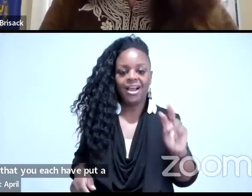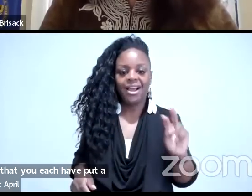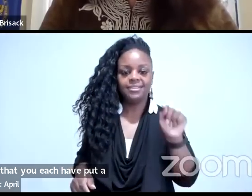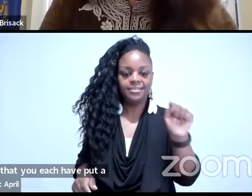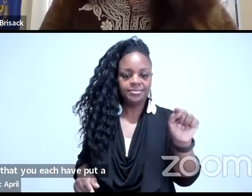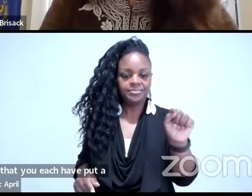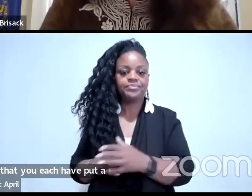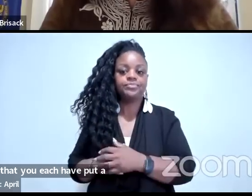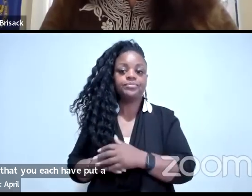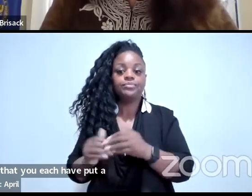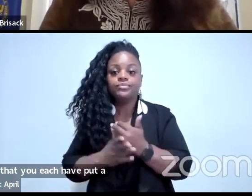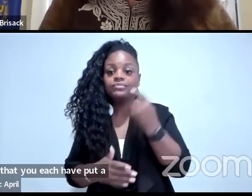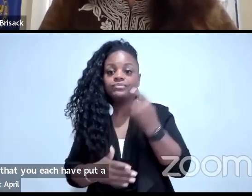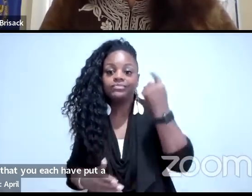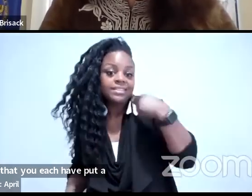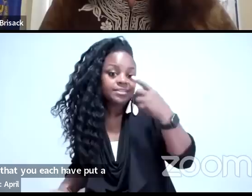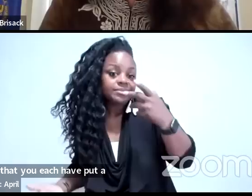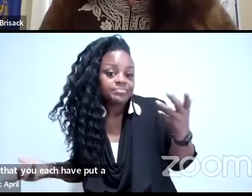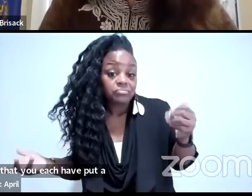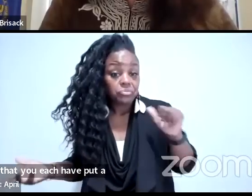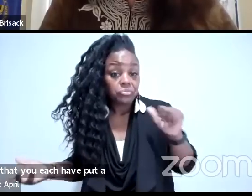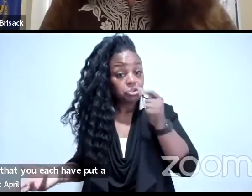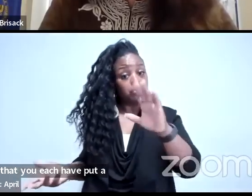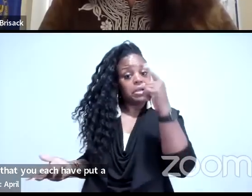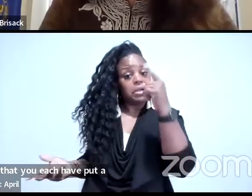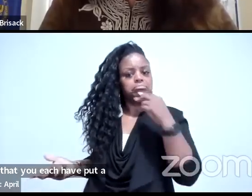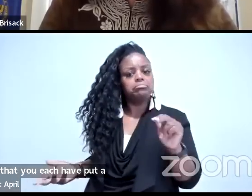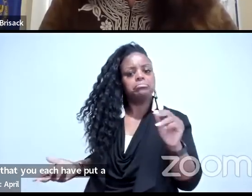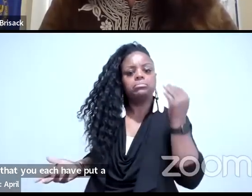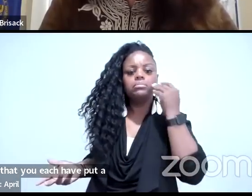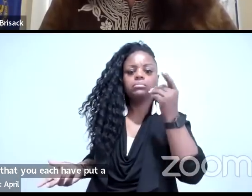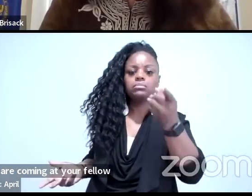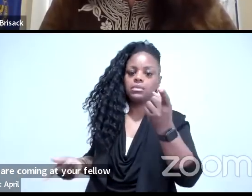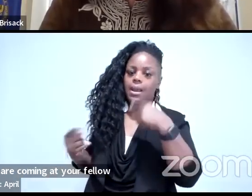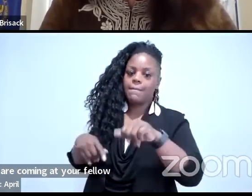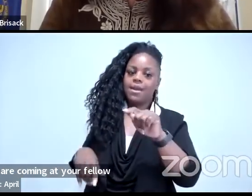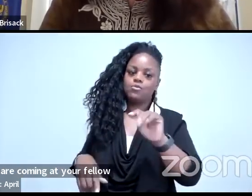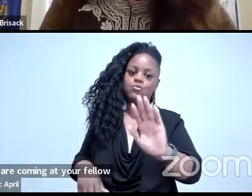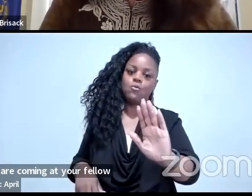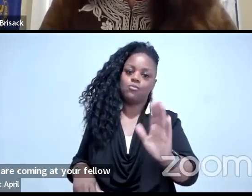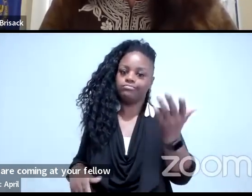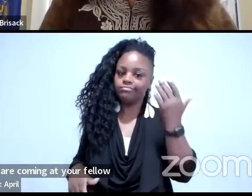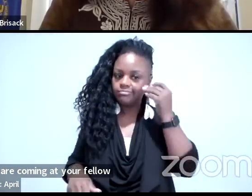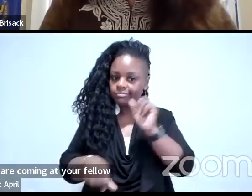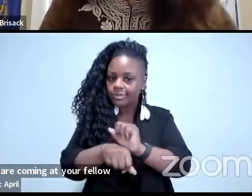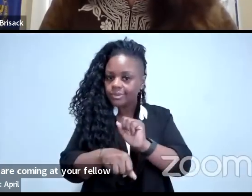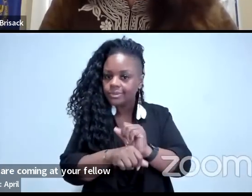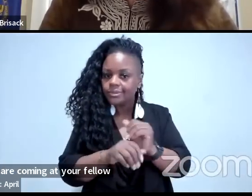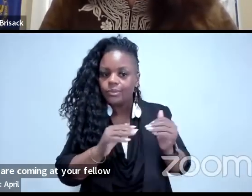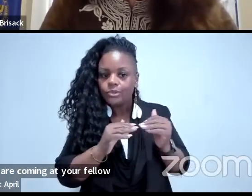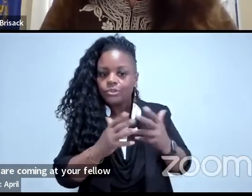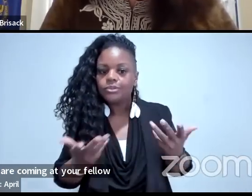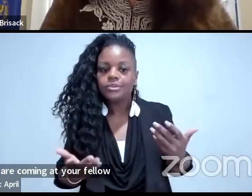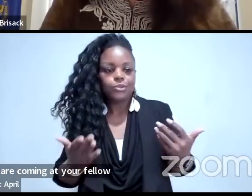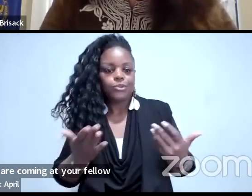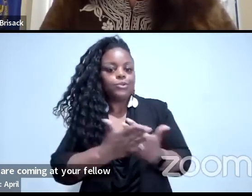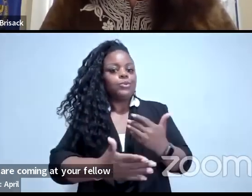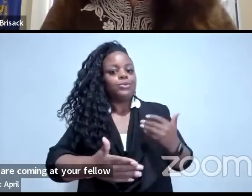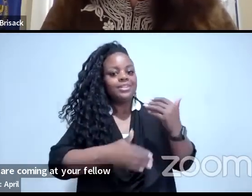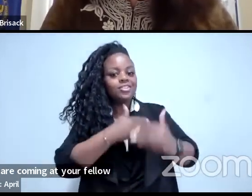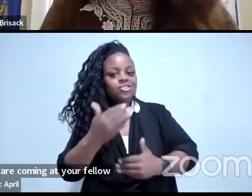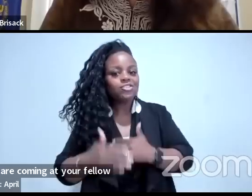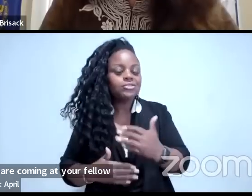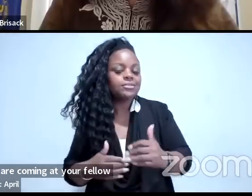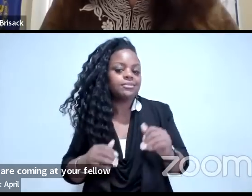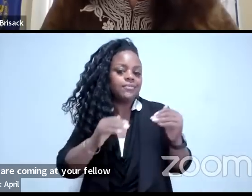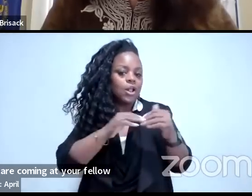fellow workers as this new generation of fellow workers, which is, I think, a lot of what we're doing. When